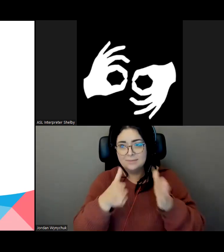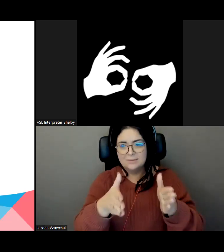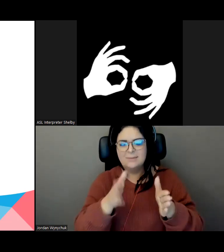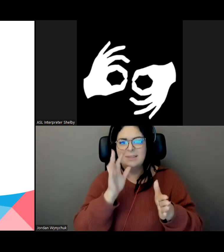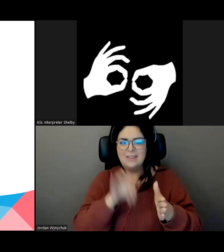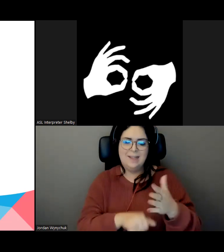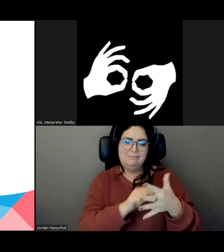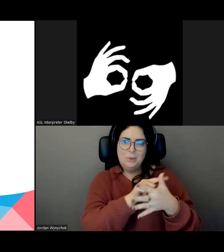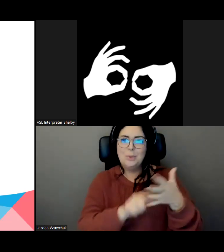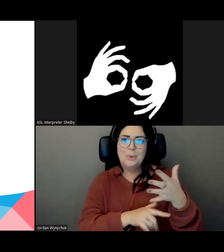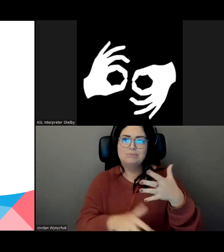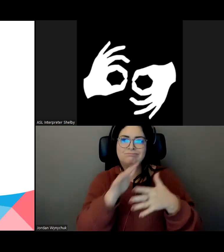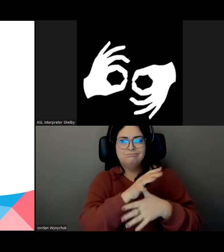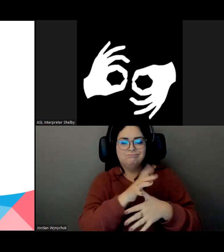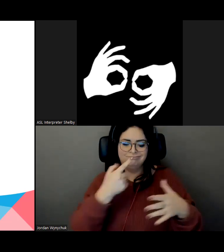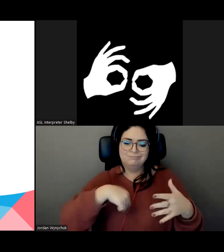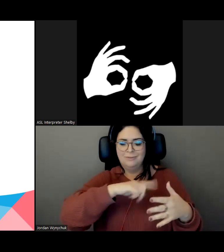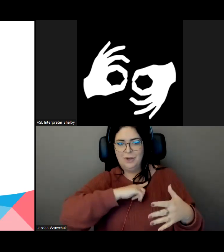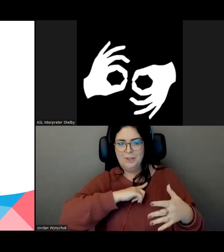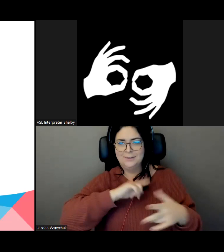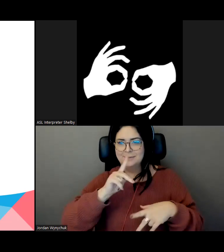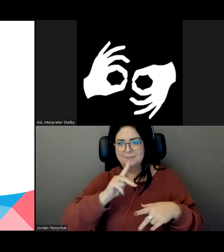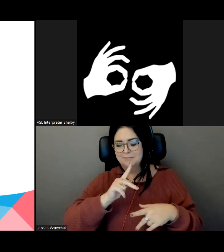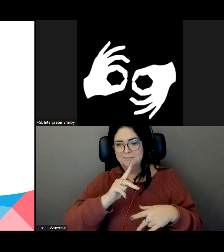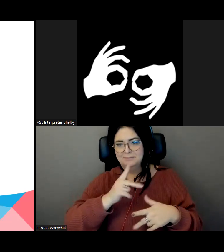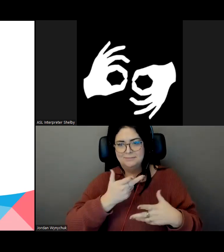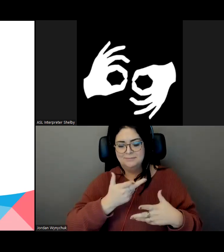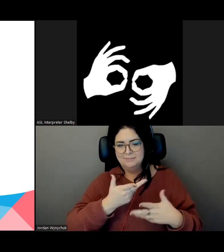That stuff is like high priority when it comes to